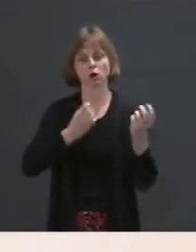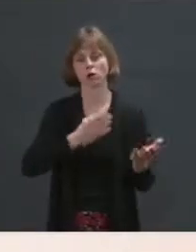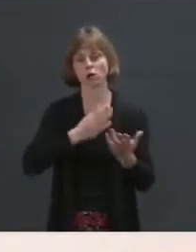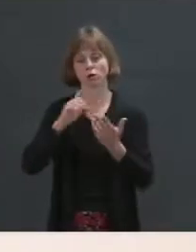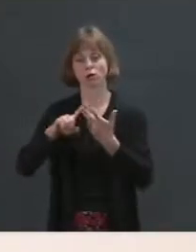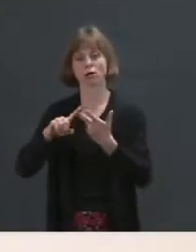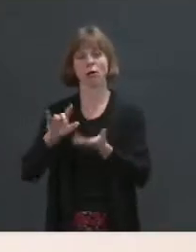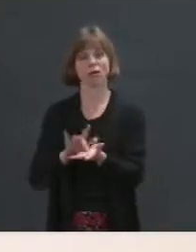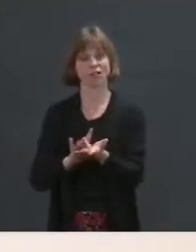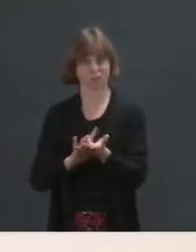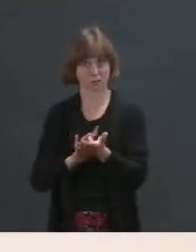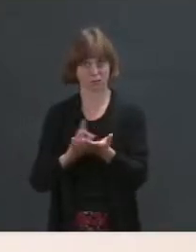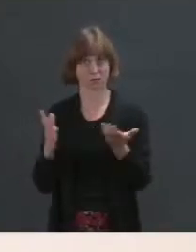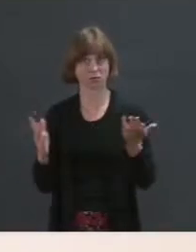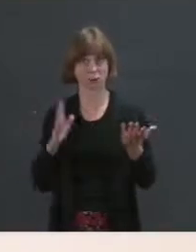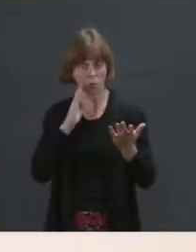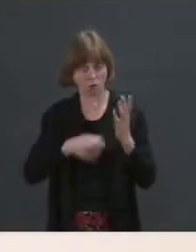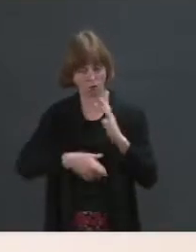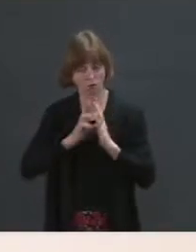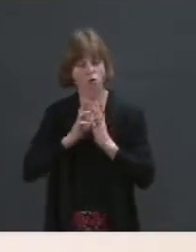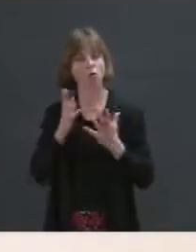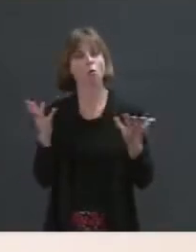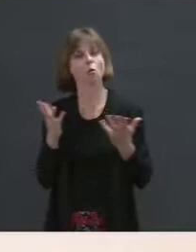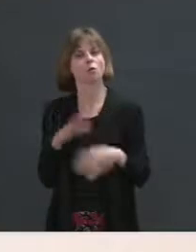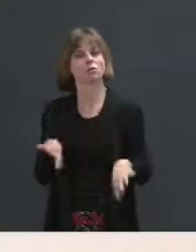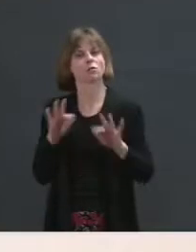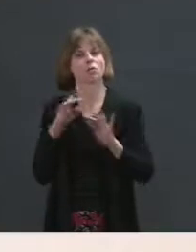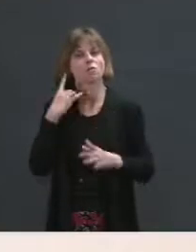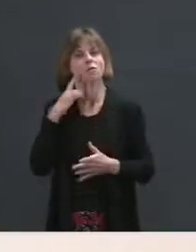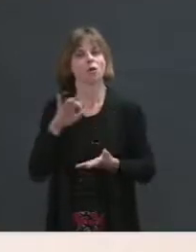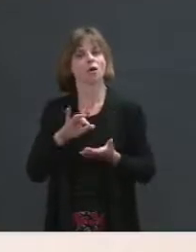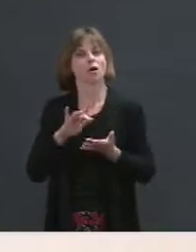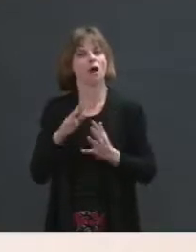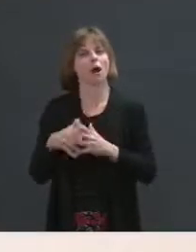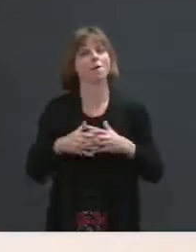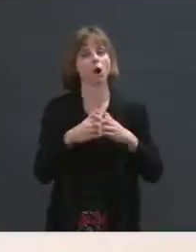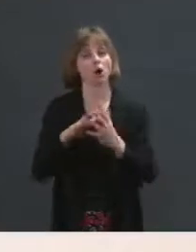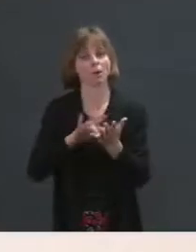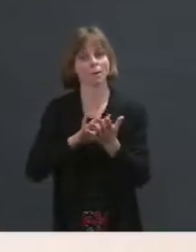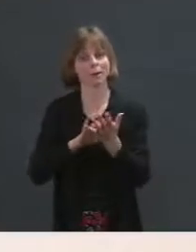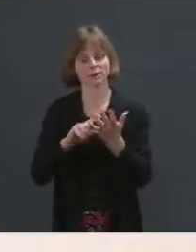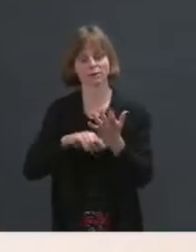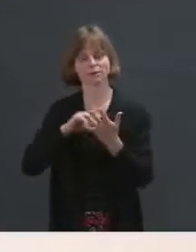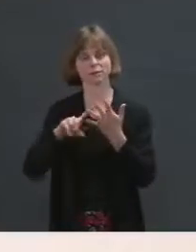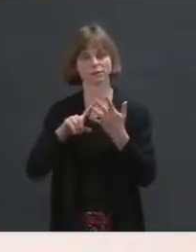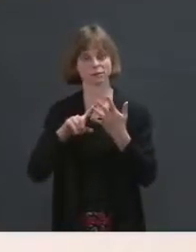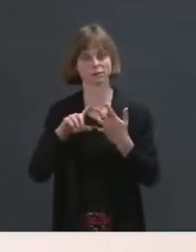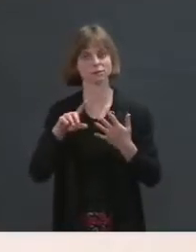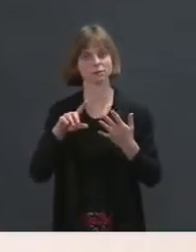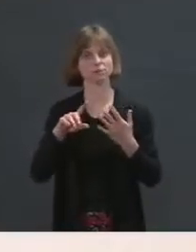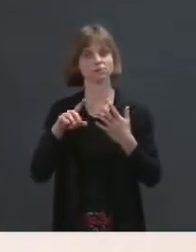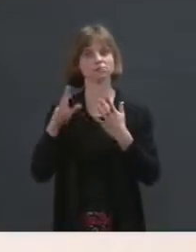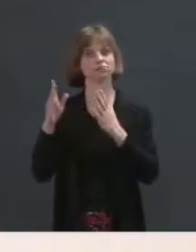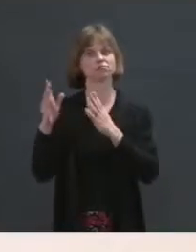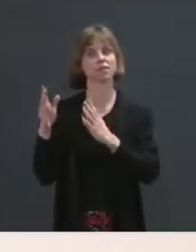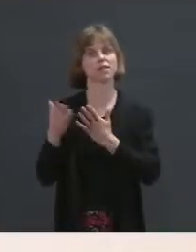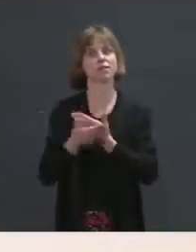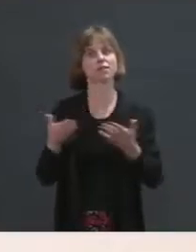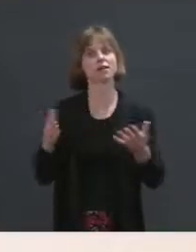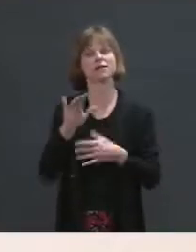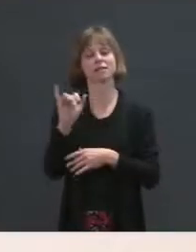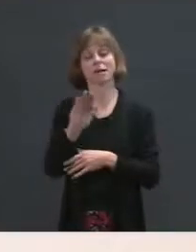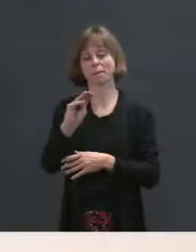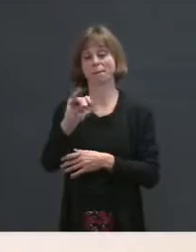pharmaceutical ingredients, the key ingredients to American medicines, and critical minerals and strategic materials such as rare